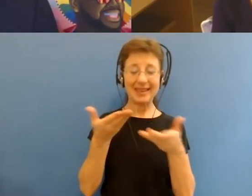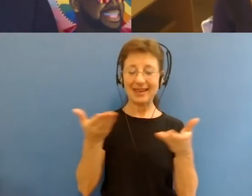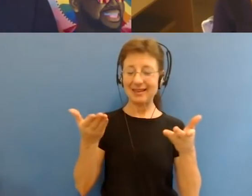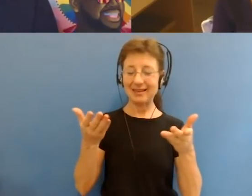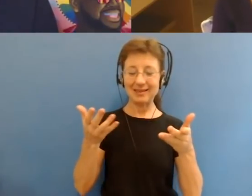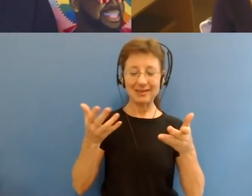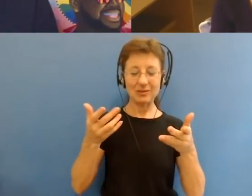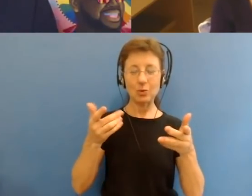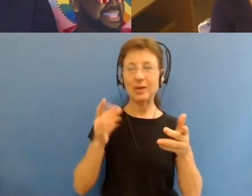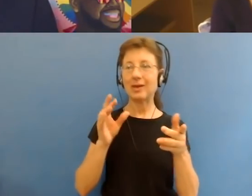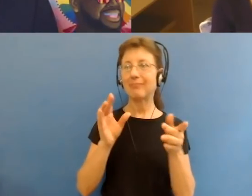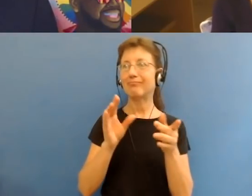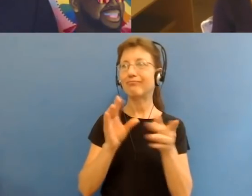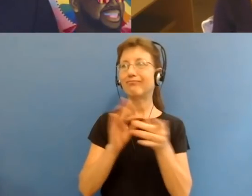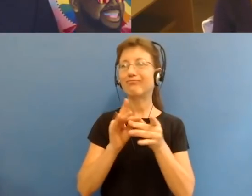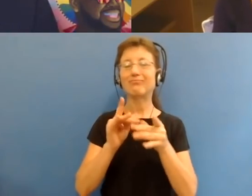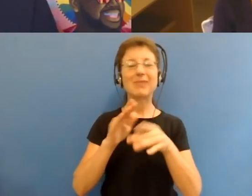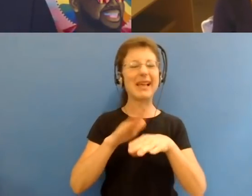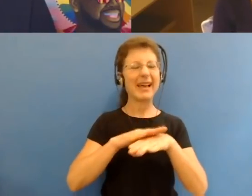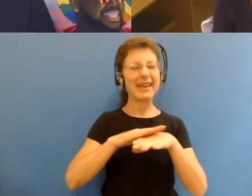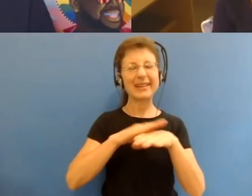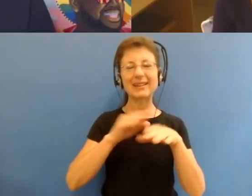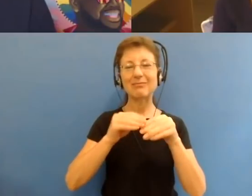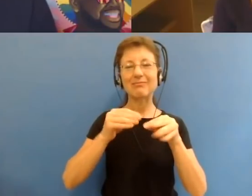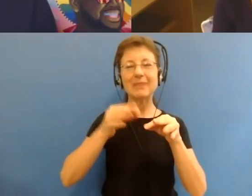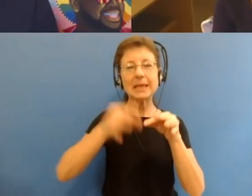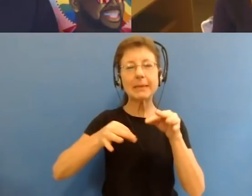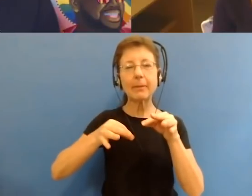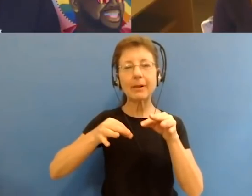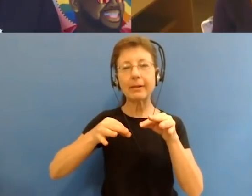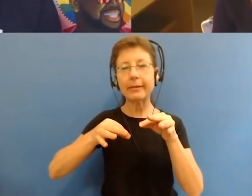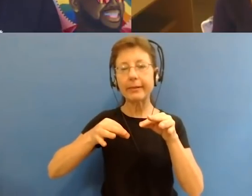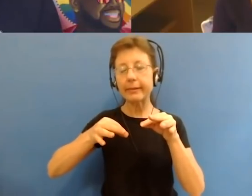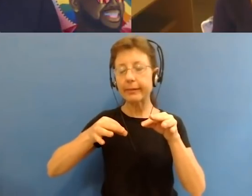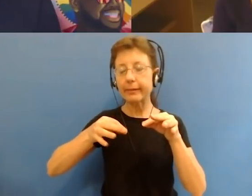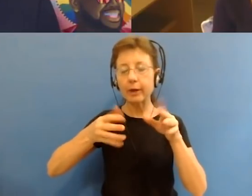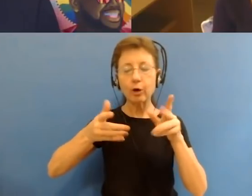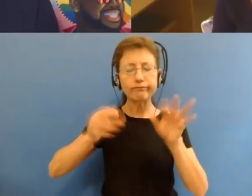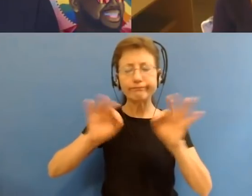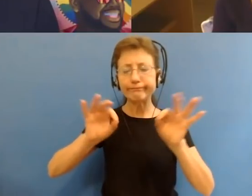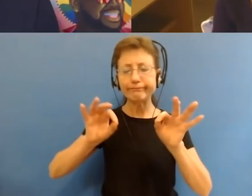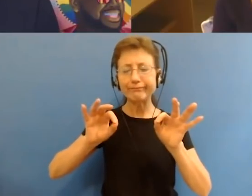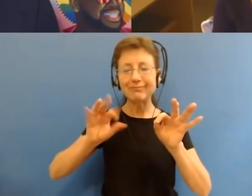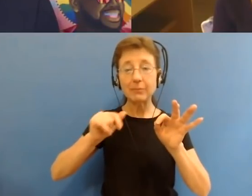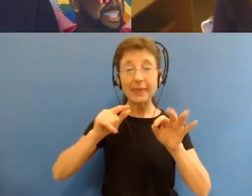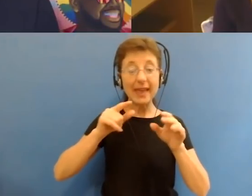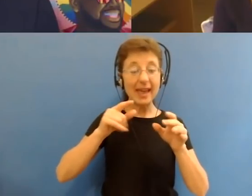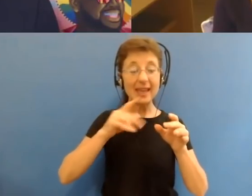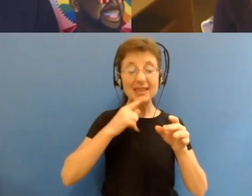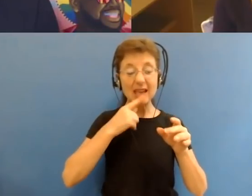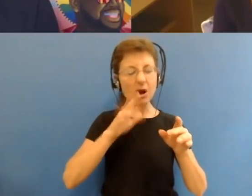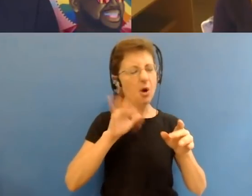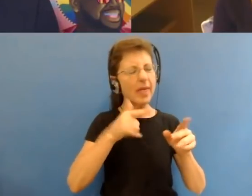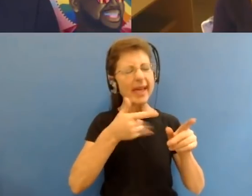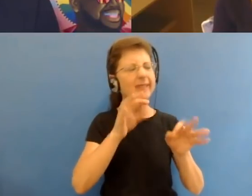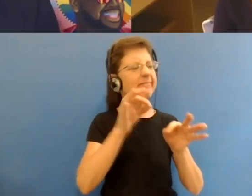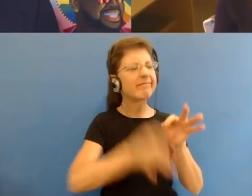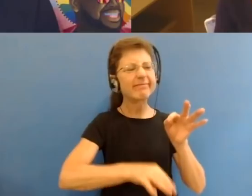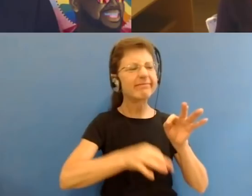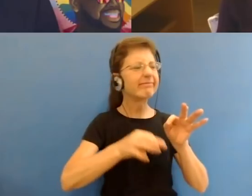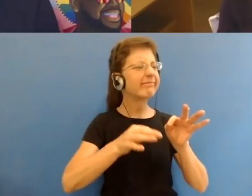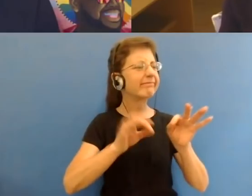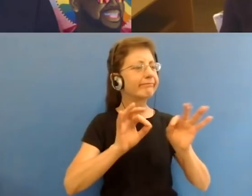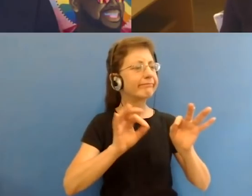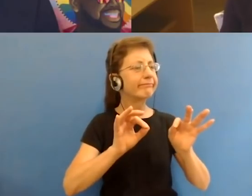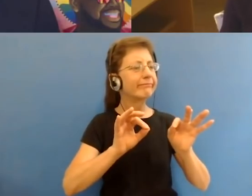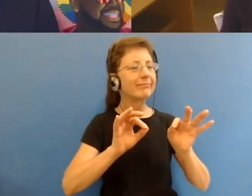think oversimplification does not line up with our relationship to justice, you